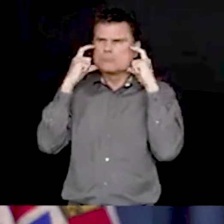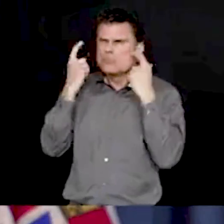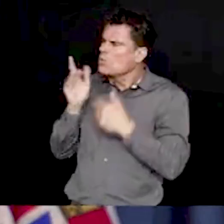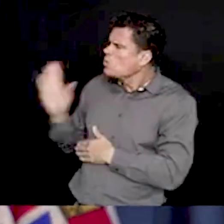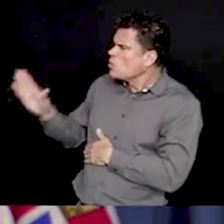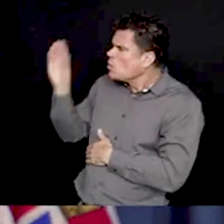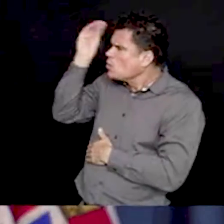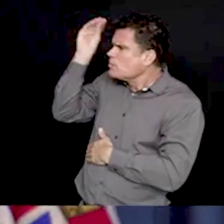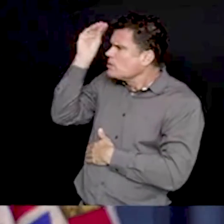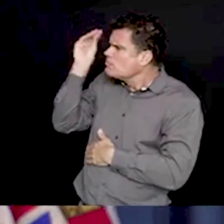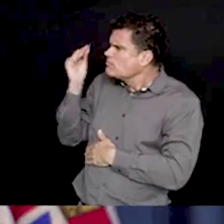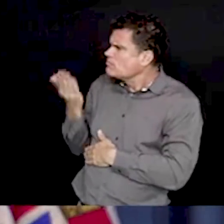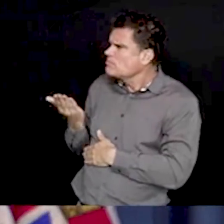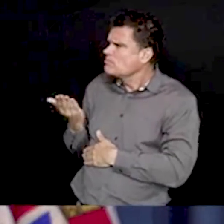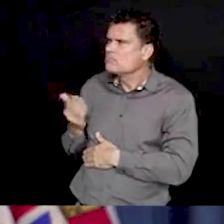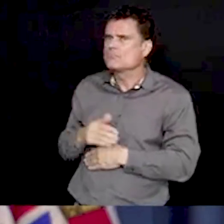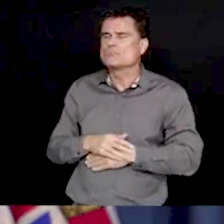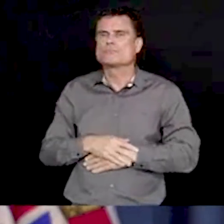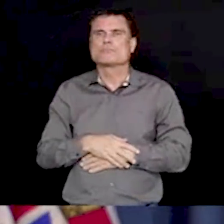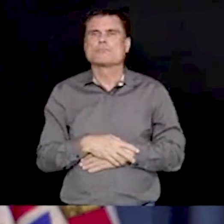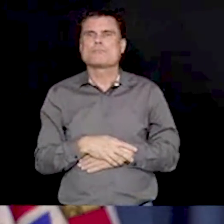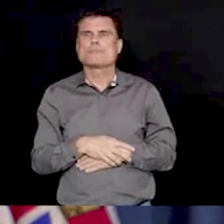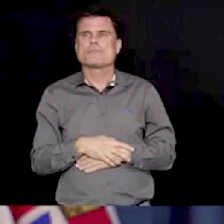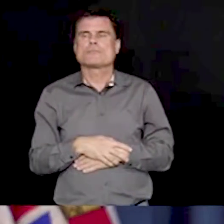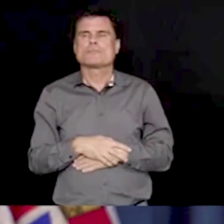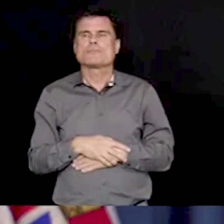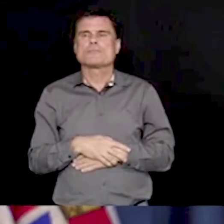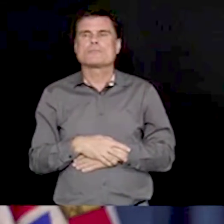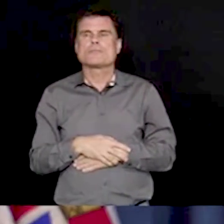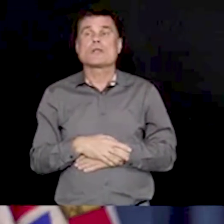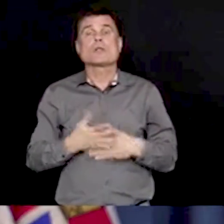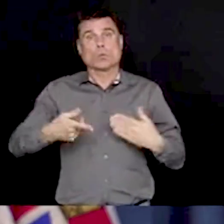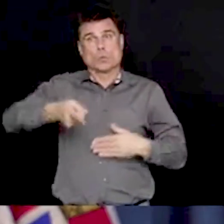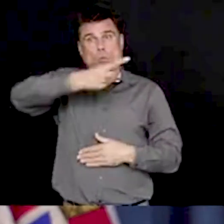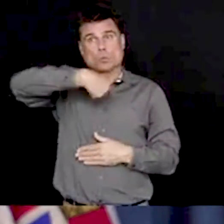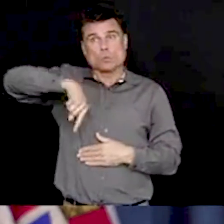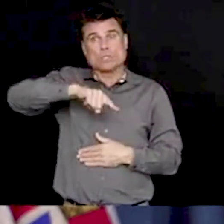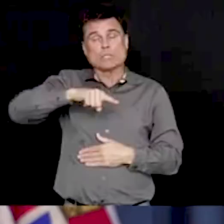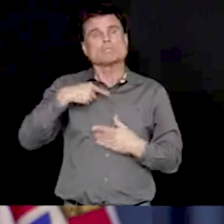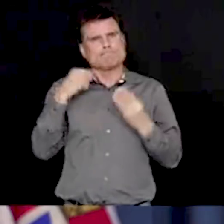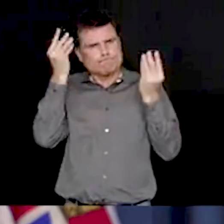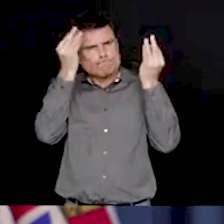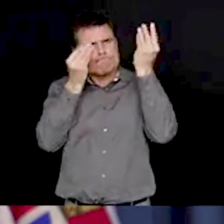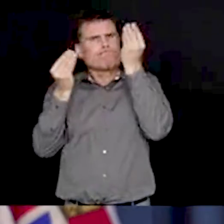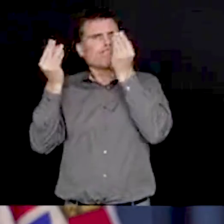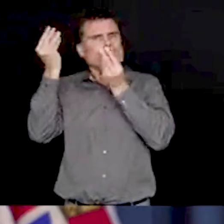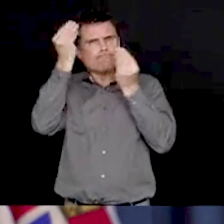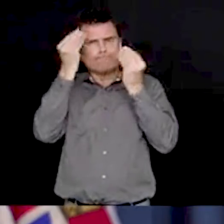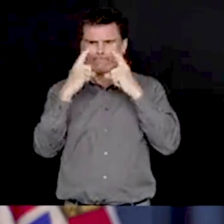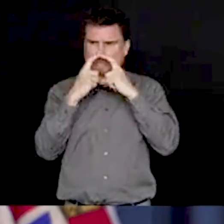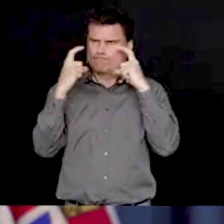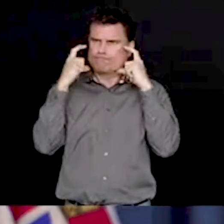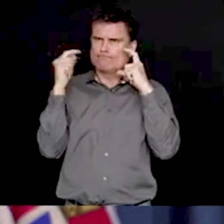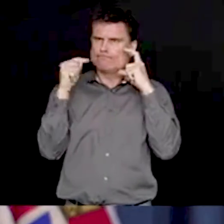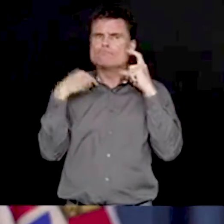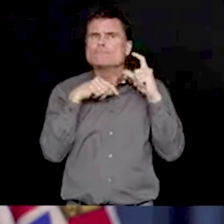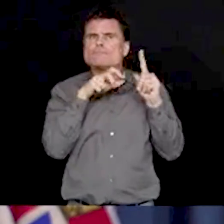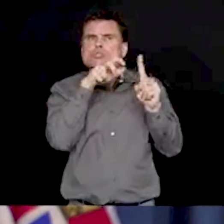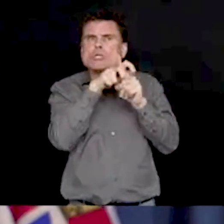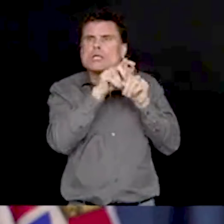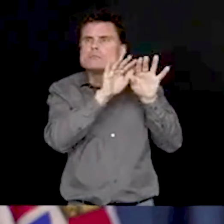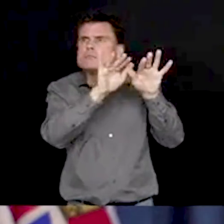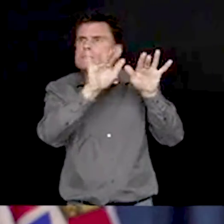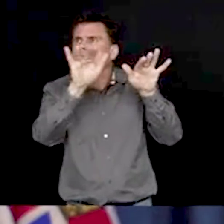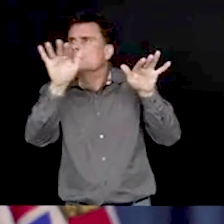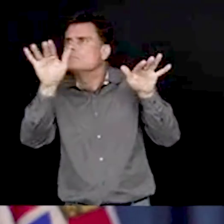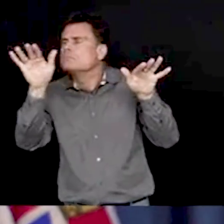So obviously this is something that we've been considering as well, knowing what's been going on around the world. I think the really important points